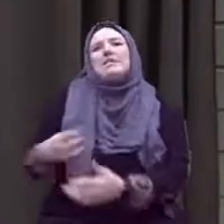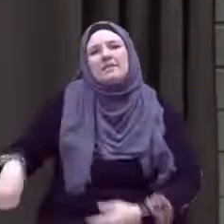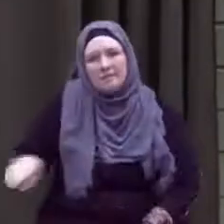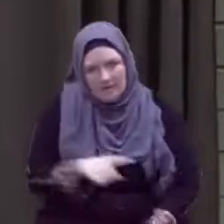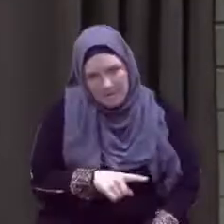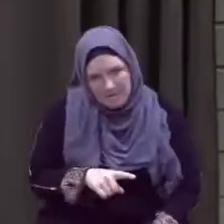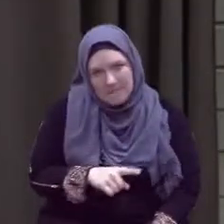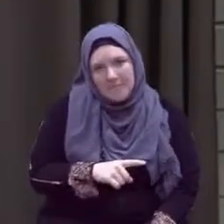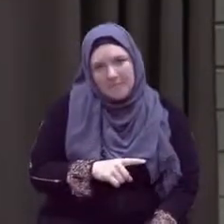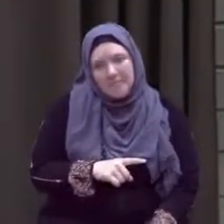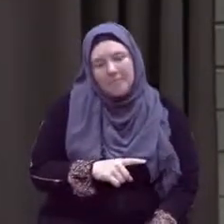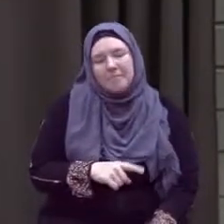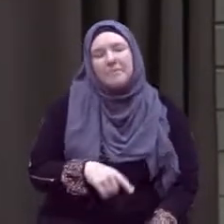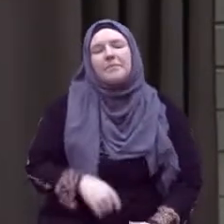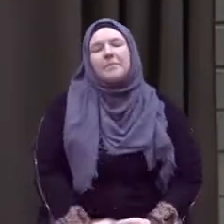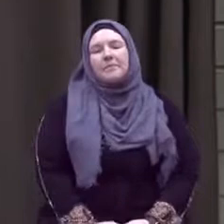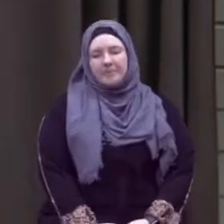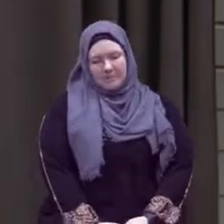of our Ummah.